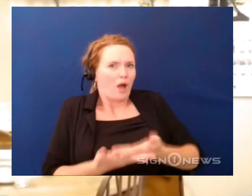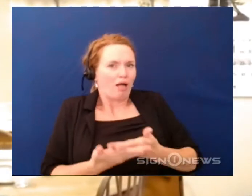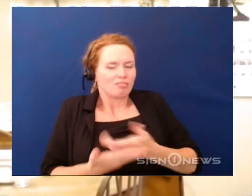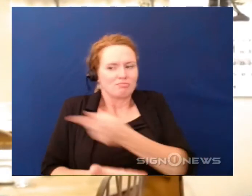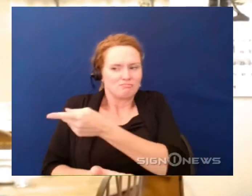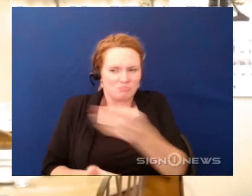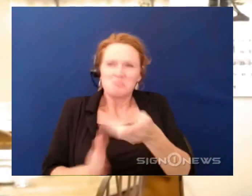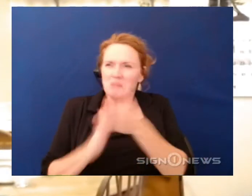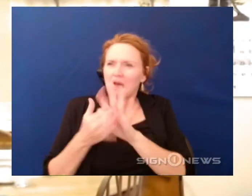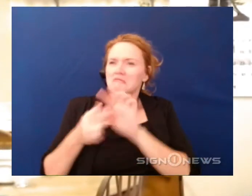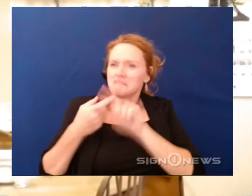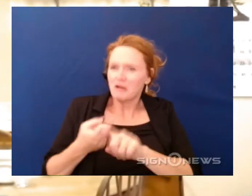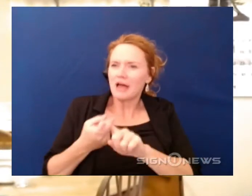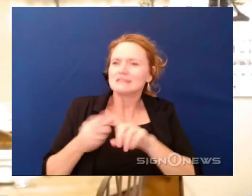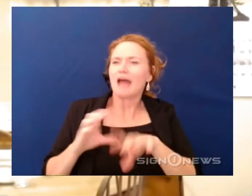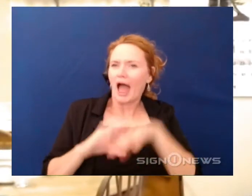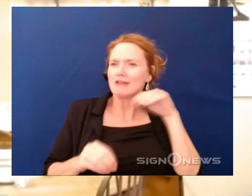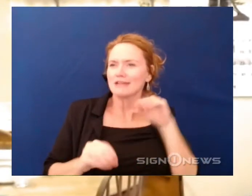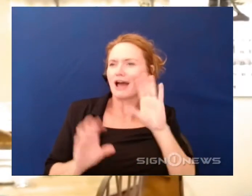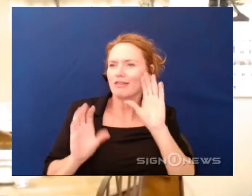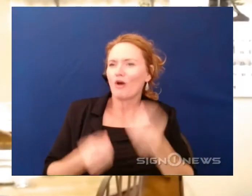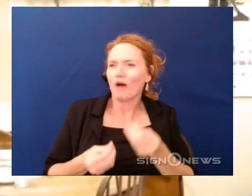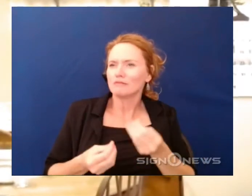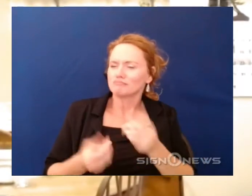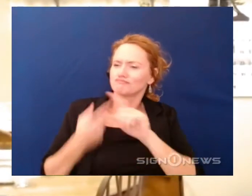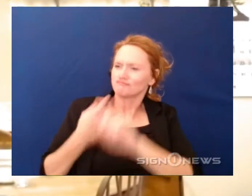become friends outside of their offices.